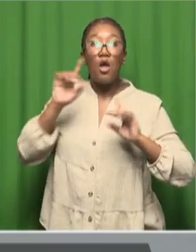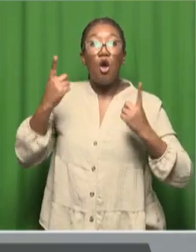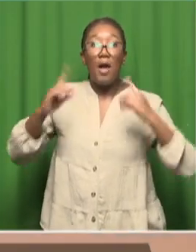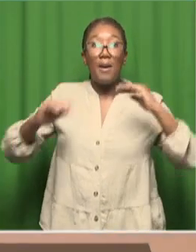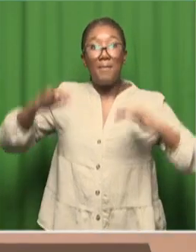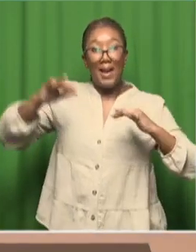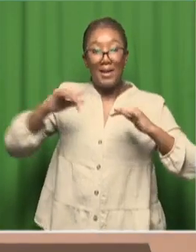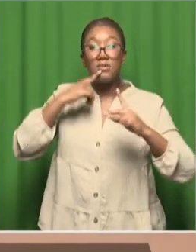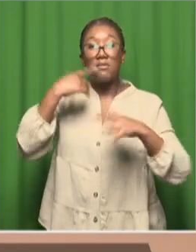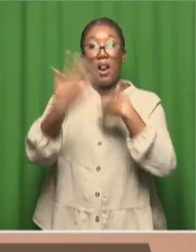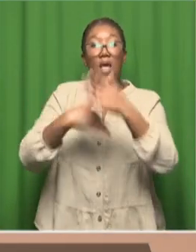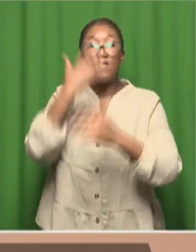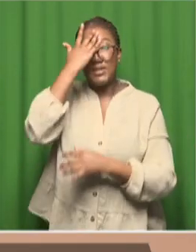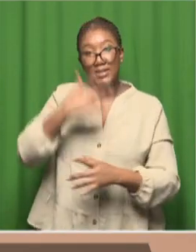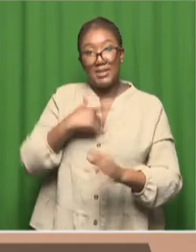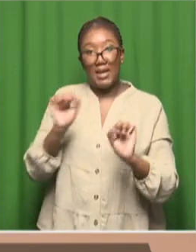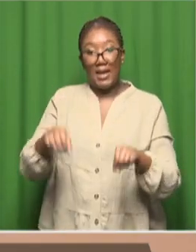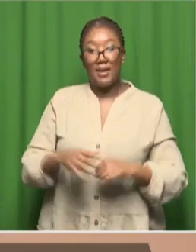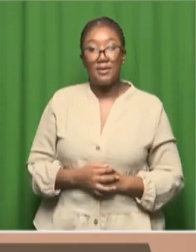right. So, I mean,